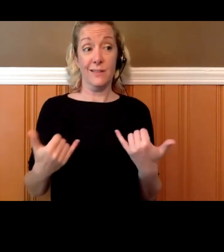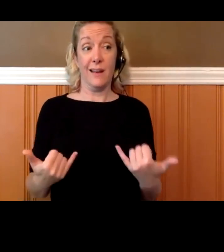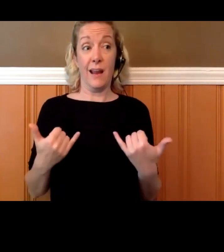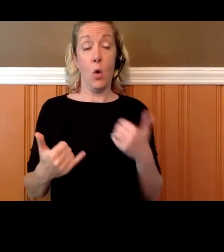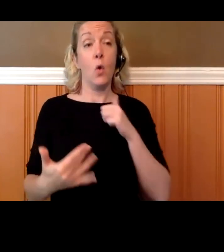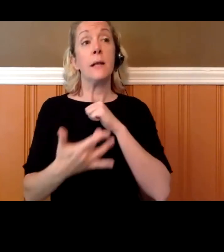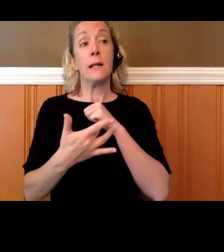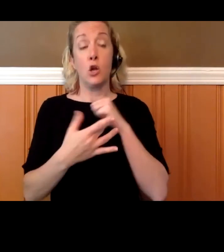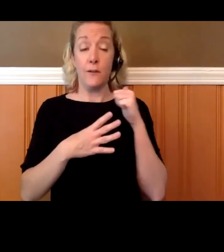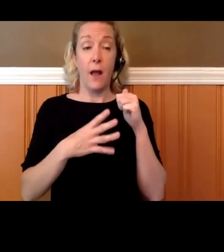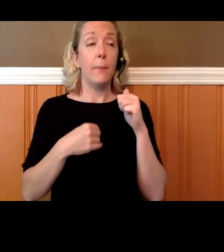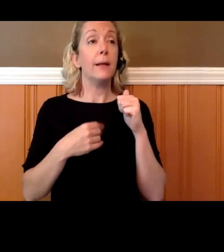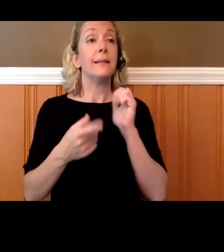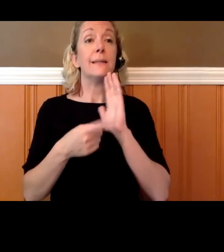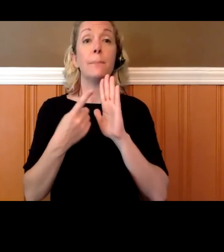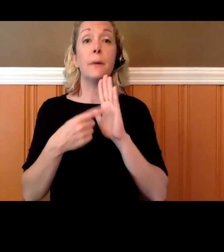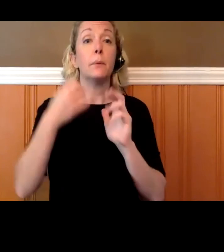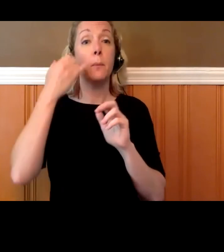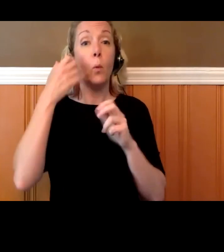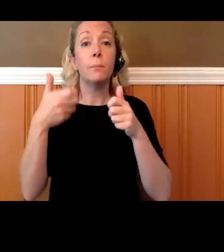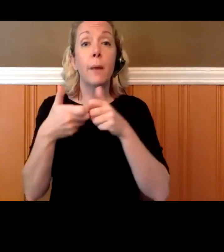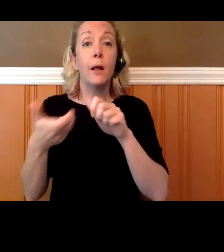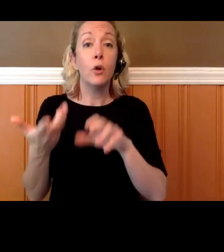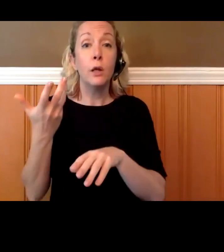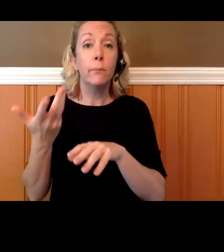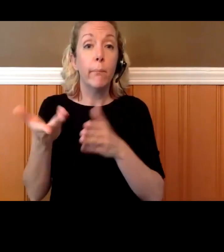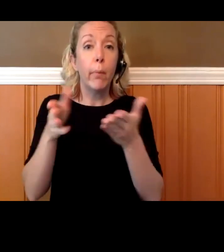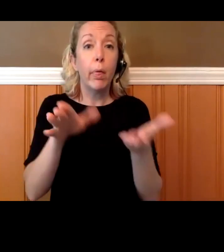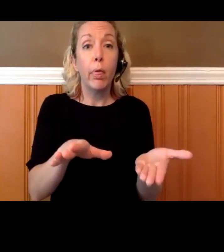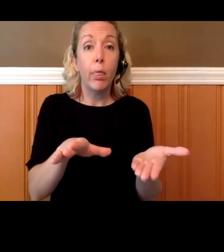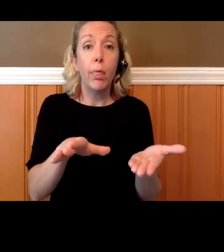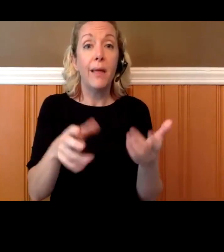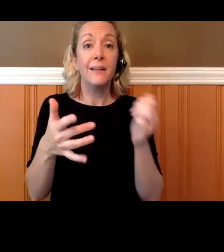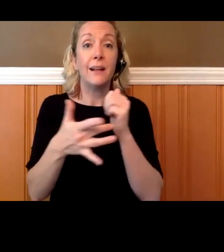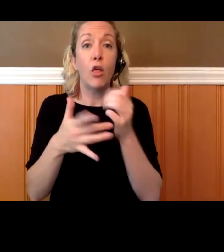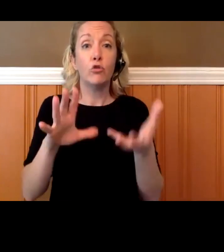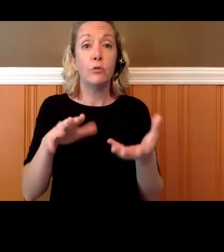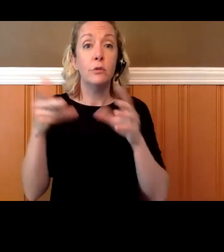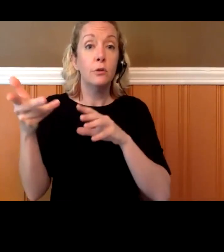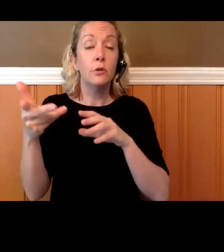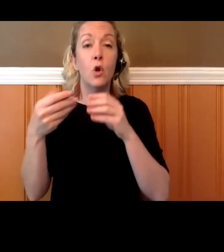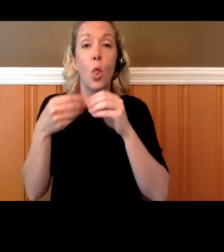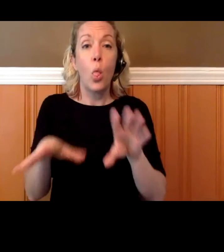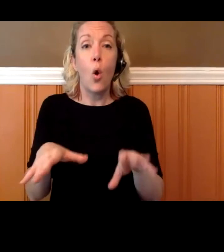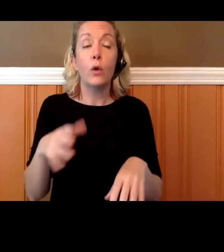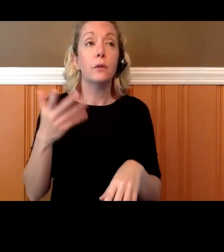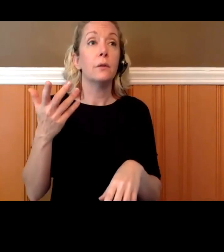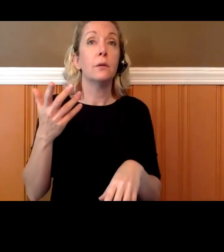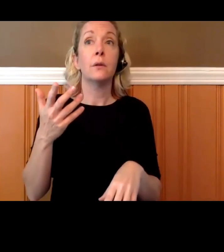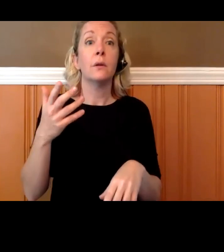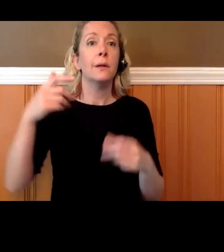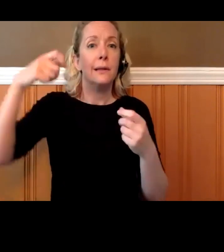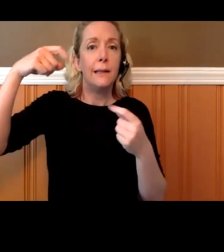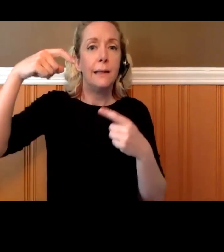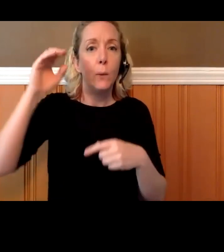can fail. You need to have something in your toolbox that isn't reliant on technology. Your cell dies, you're in a bad cell area,